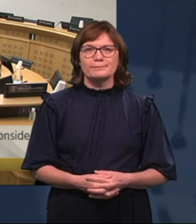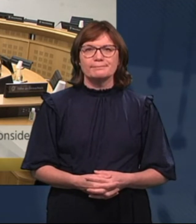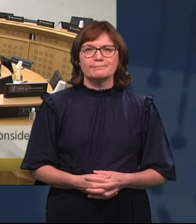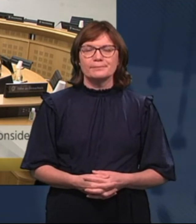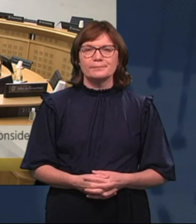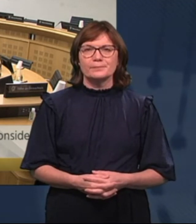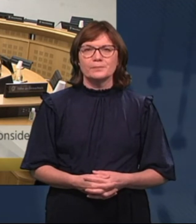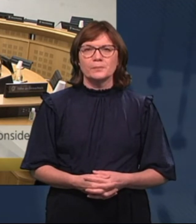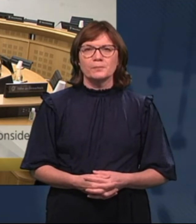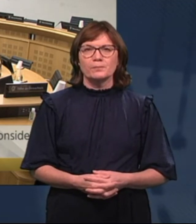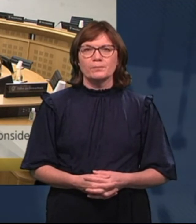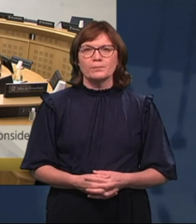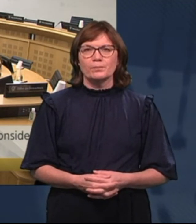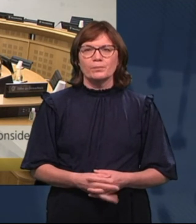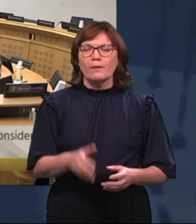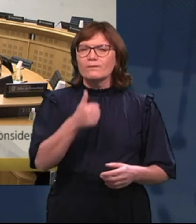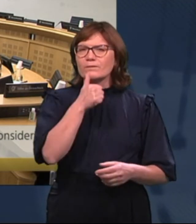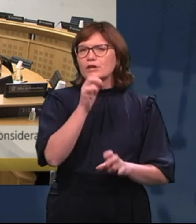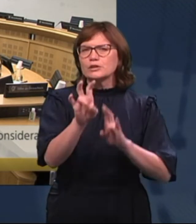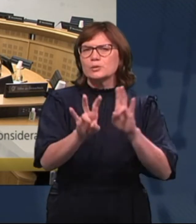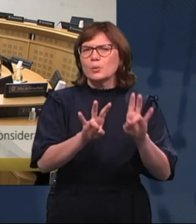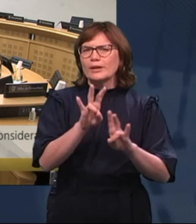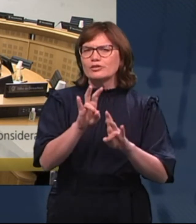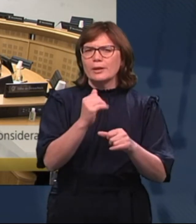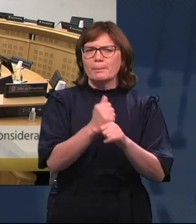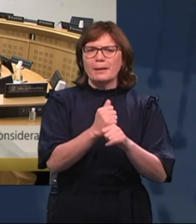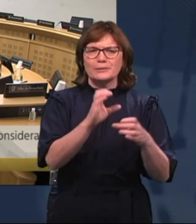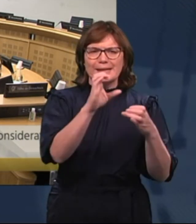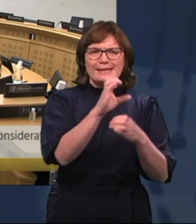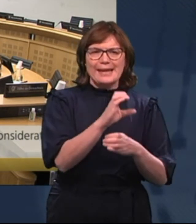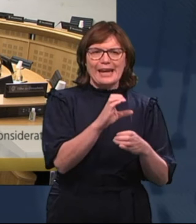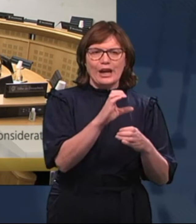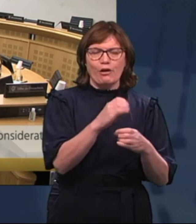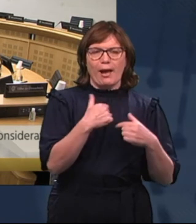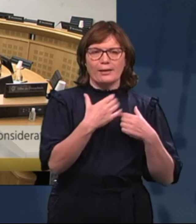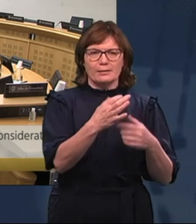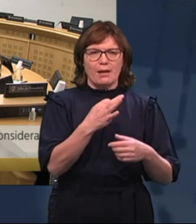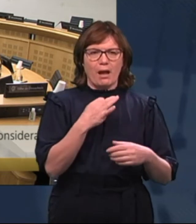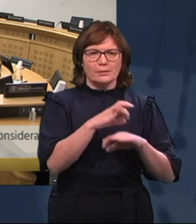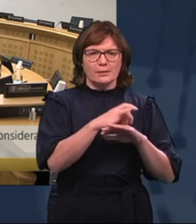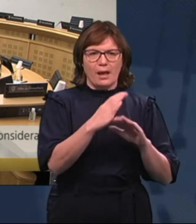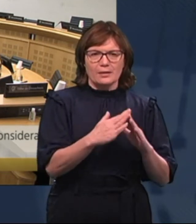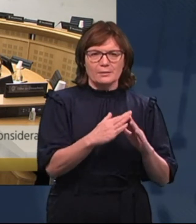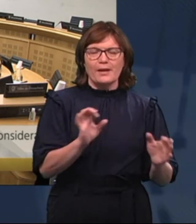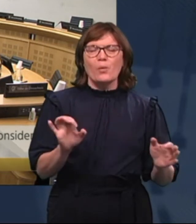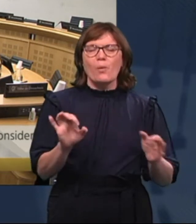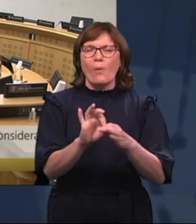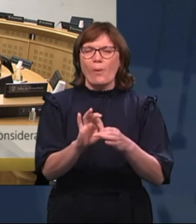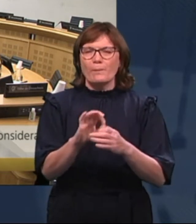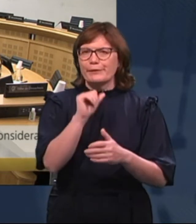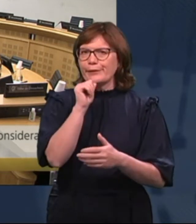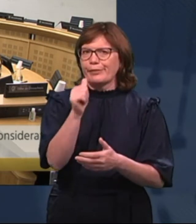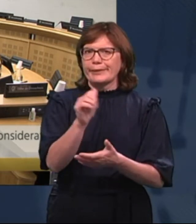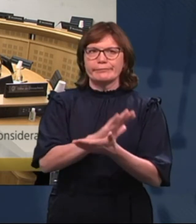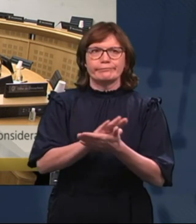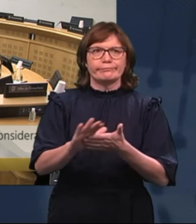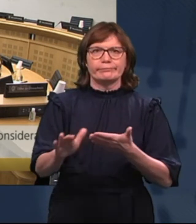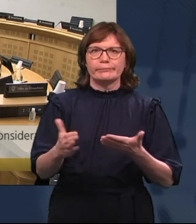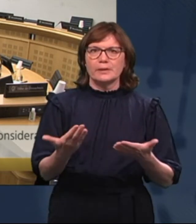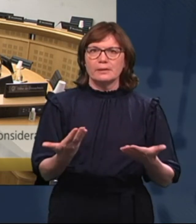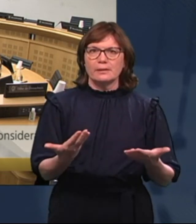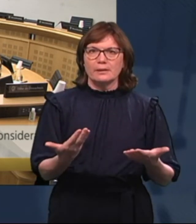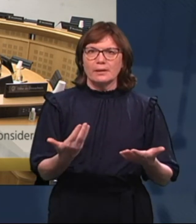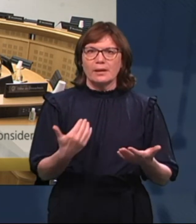I think your first question was about the care received in hospital versus nothing, and kind of highlighting the lack of care once you're discharged from